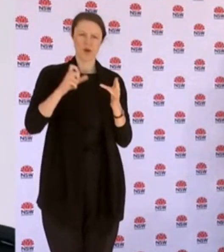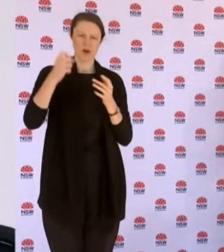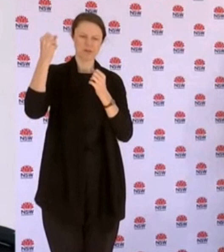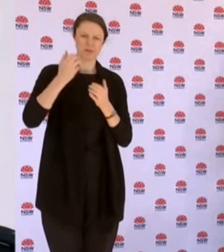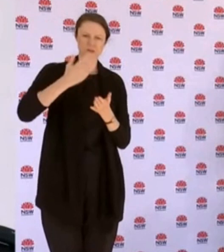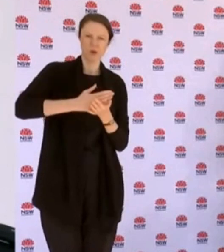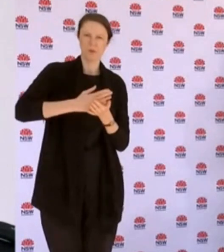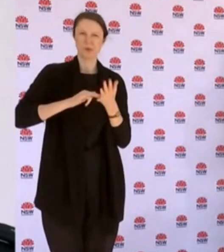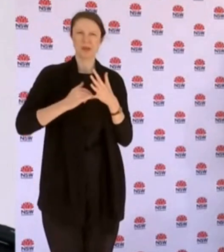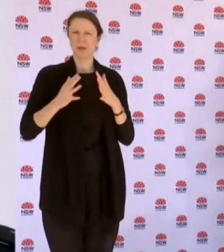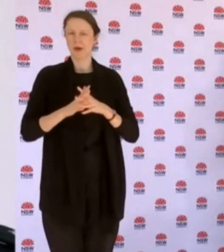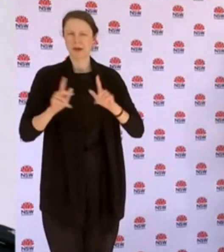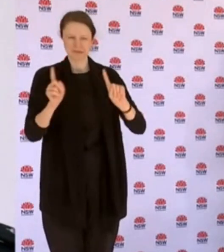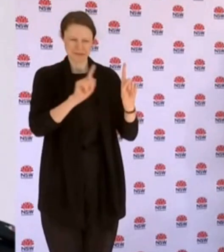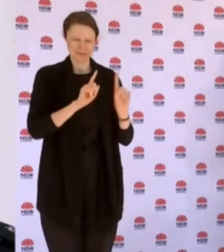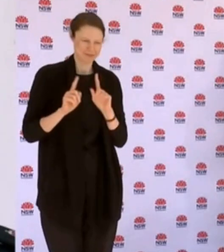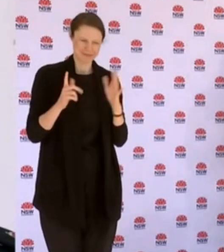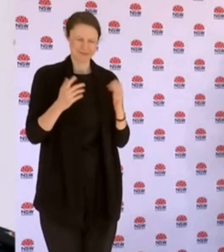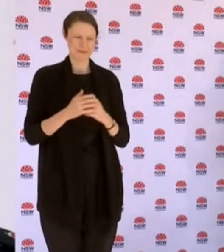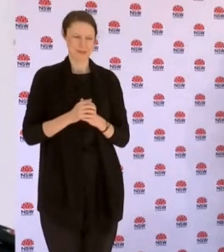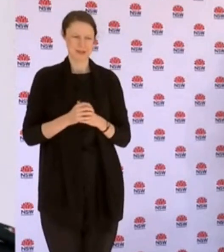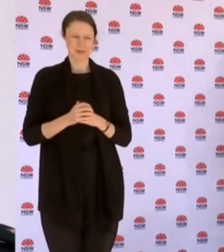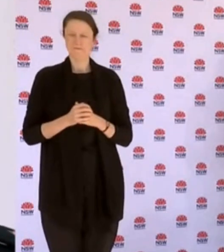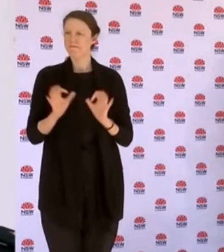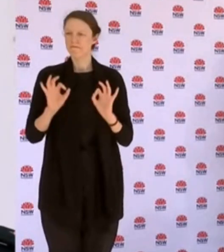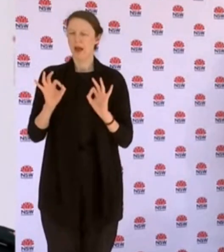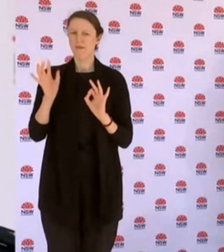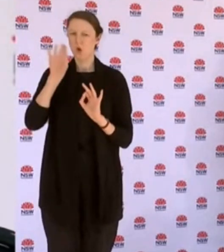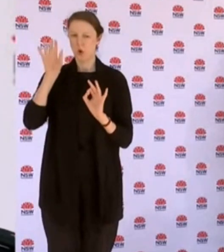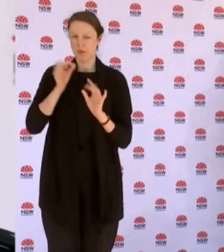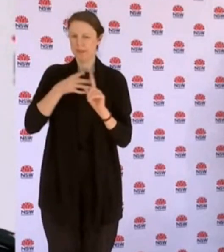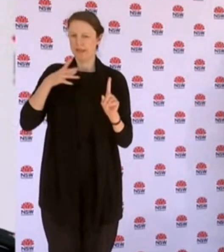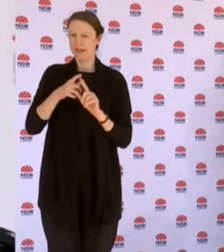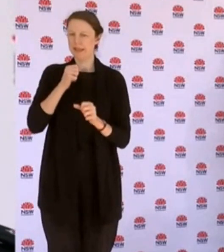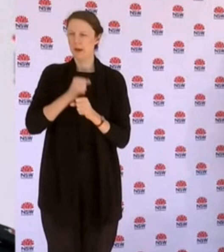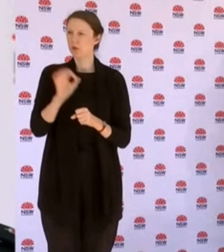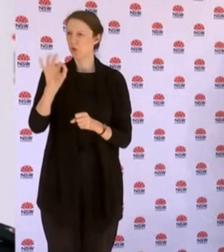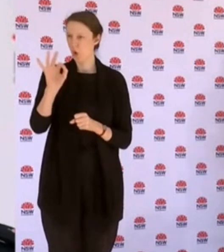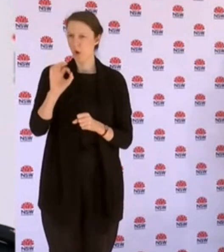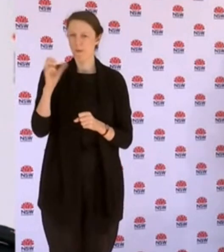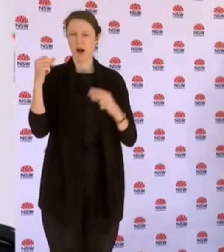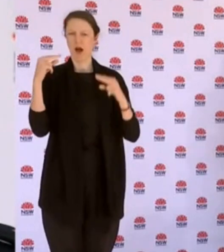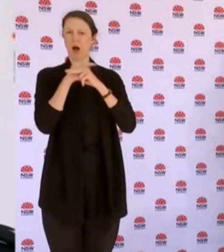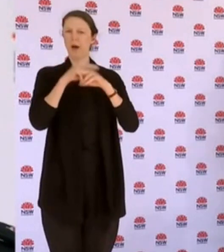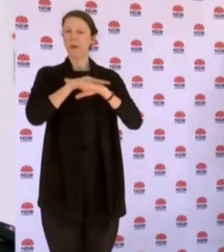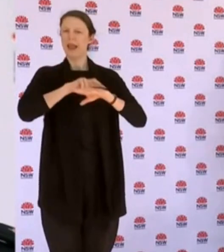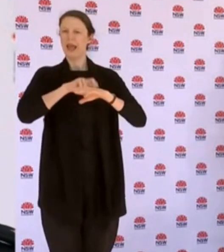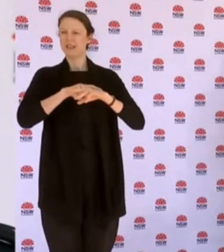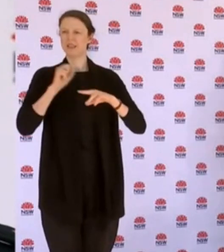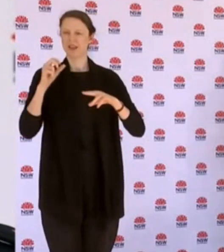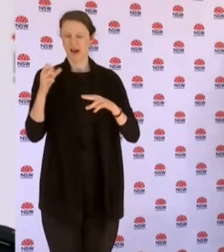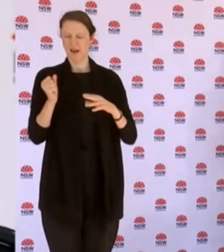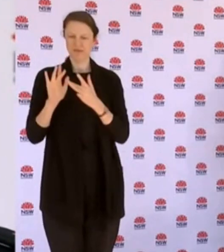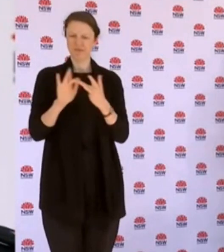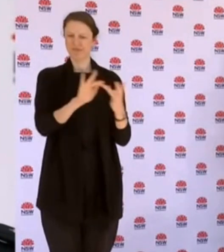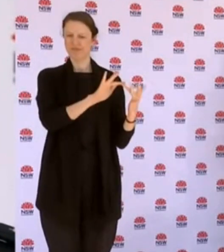specific examples. What I do know is that the Commander of Traffic and Highway Patrol Command is in constant contact with authorities in